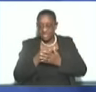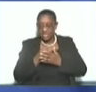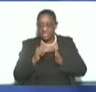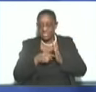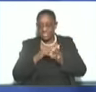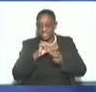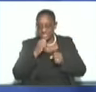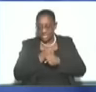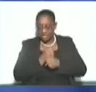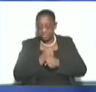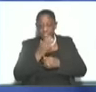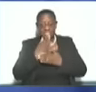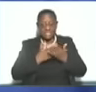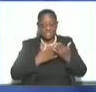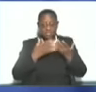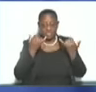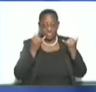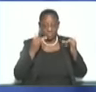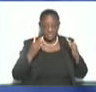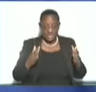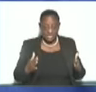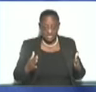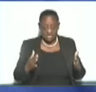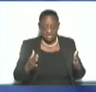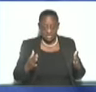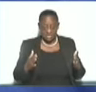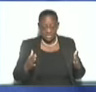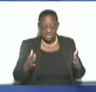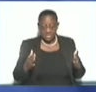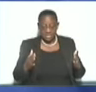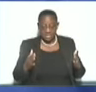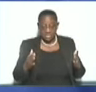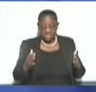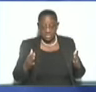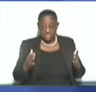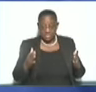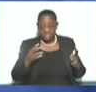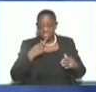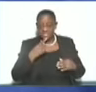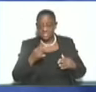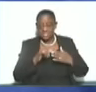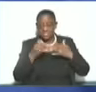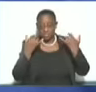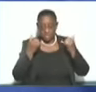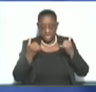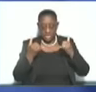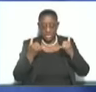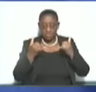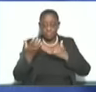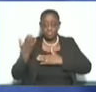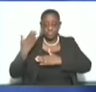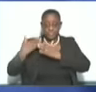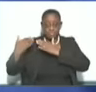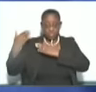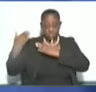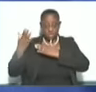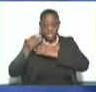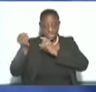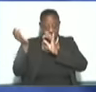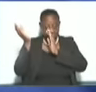And some of these players that are coming on these three teams are actually played in that tournament. We expect